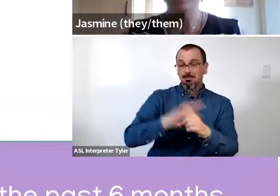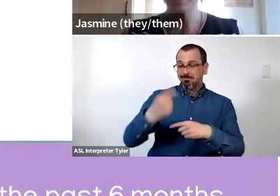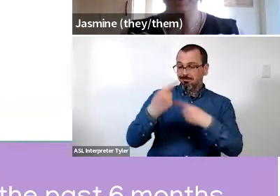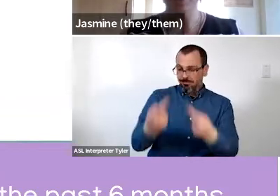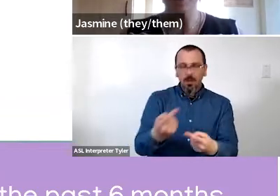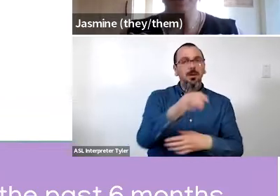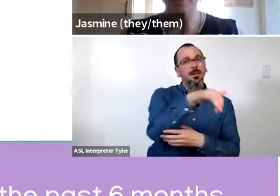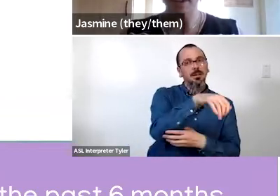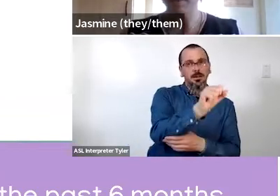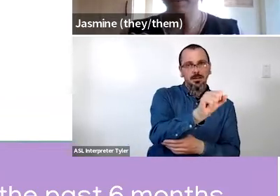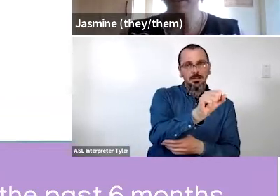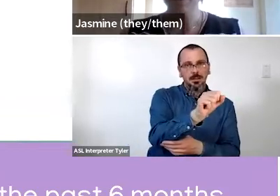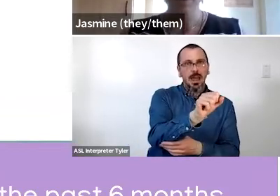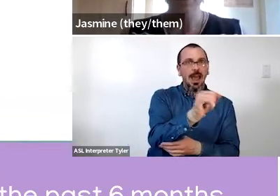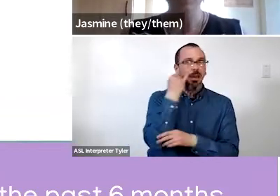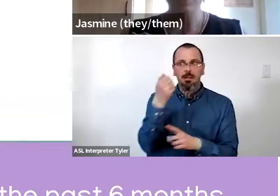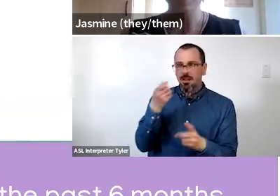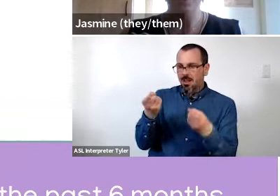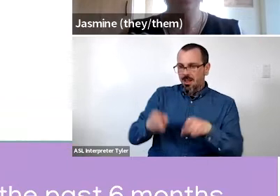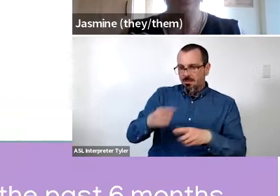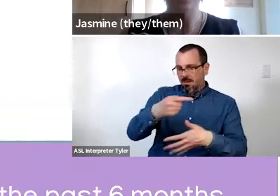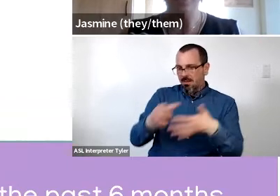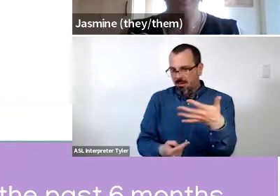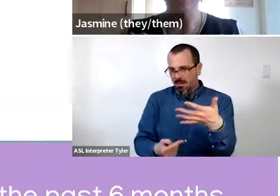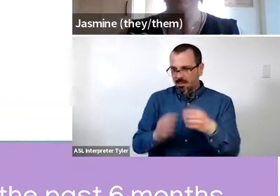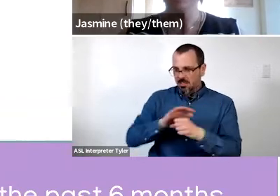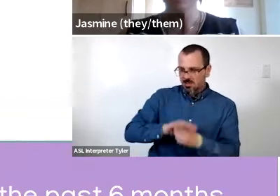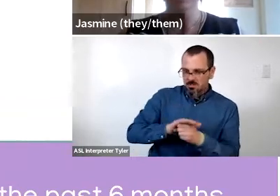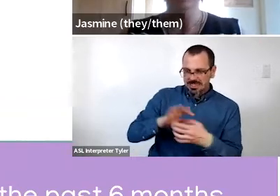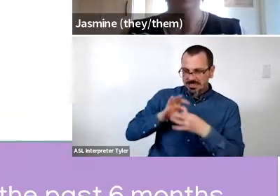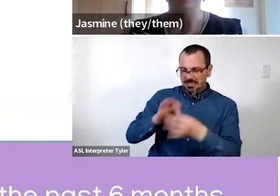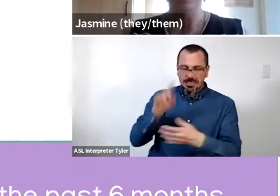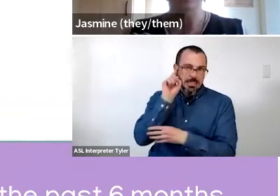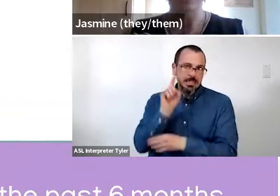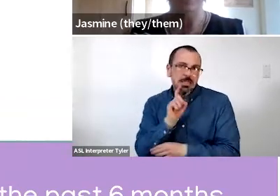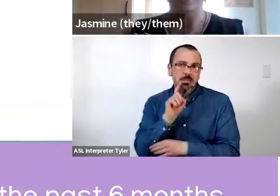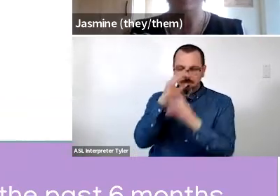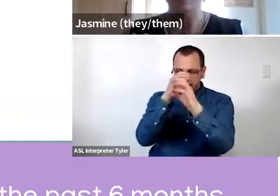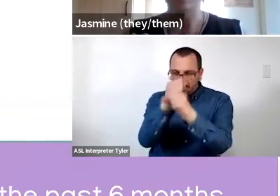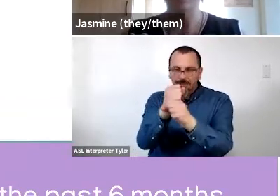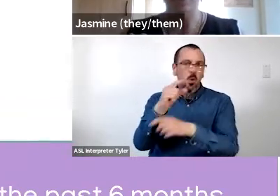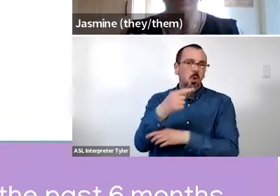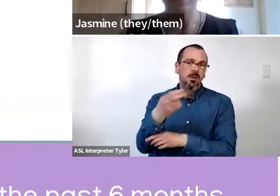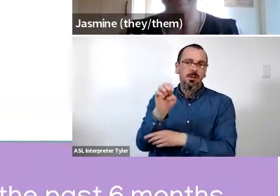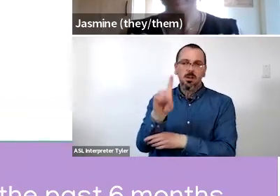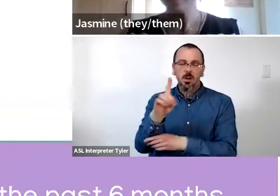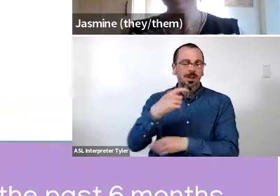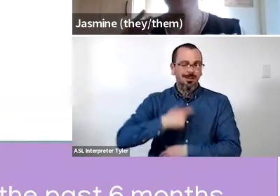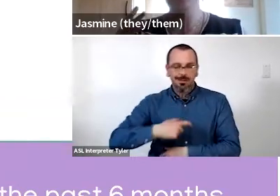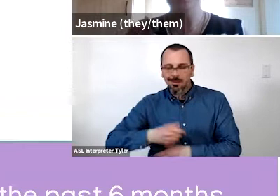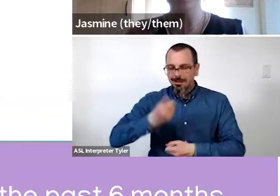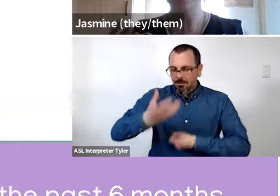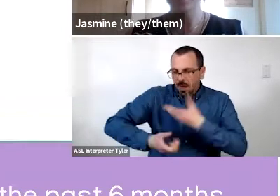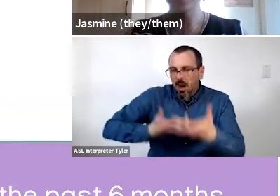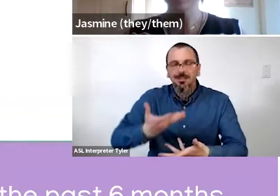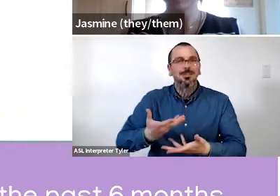substances to feel better about things that happened because of stress about their sexuality or because of stress about gender identity or expression. And